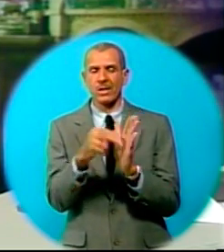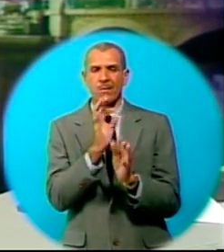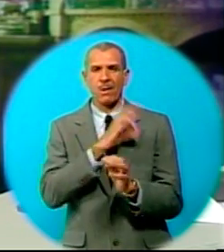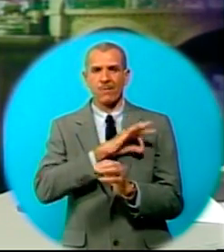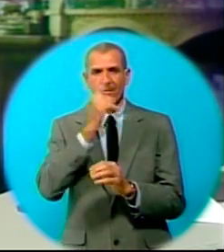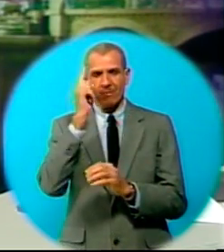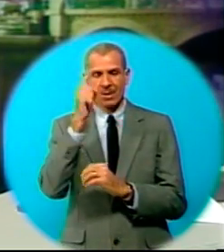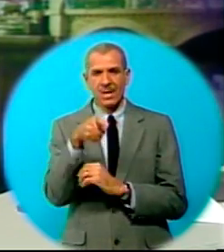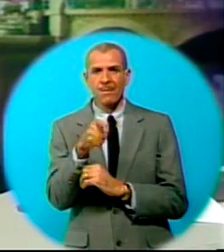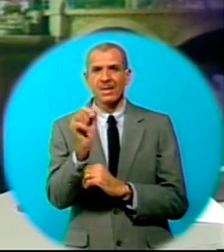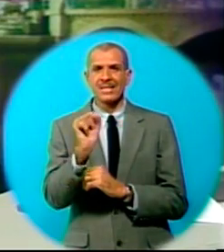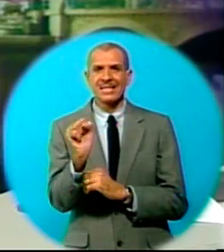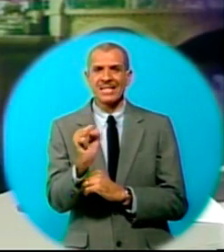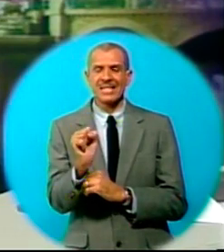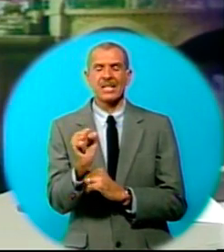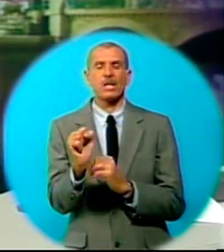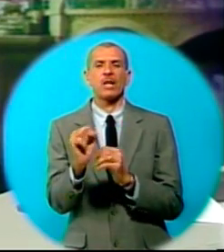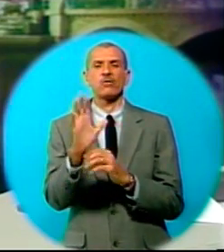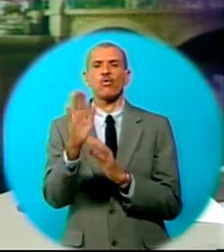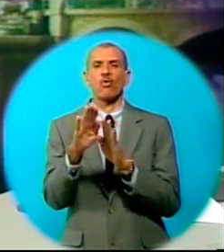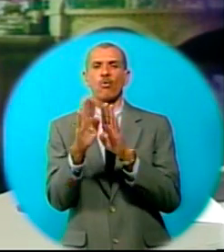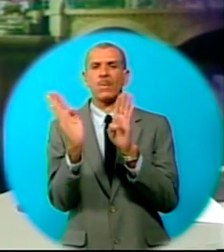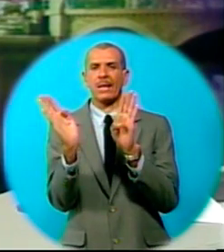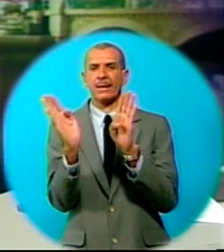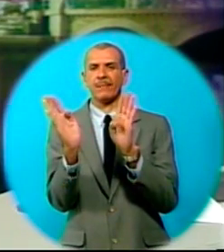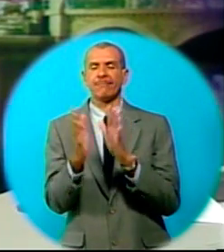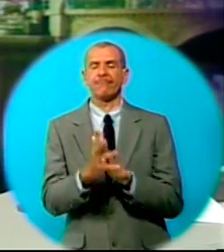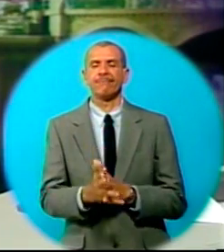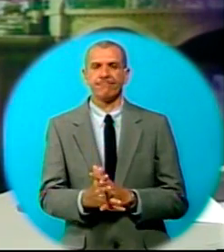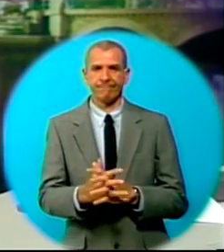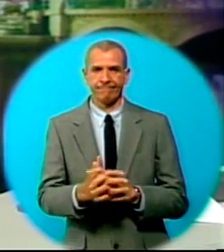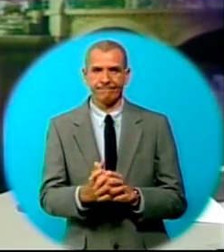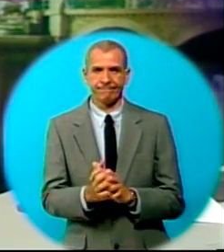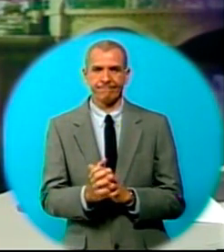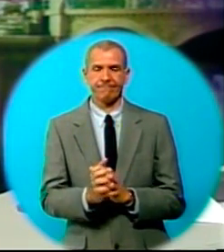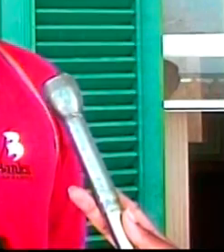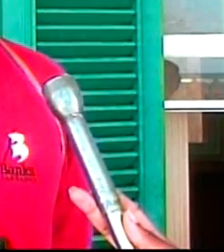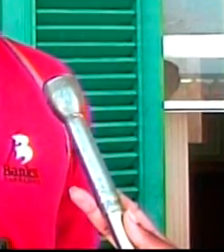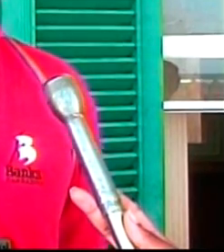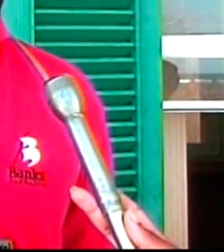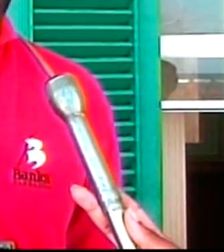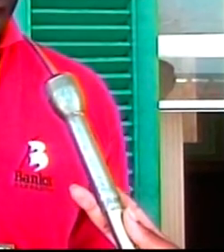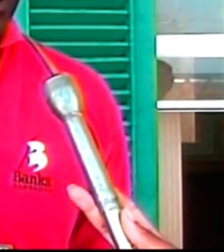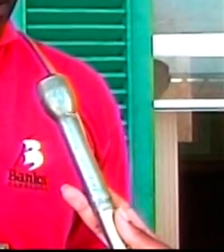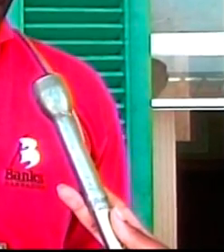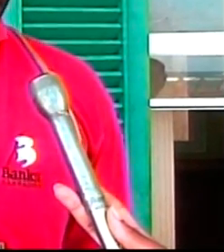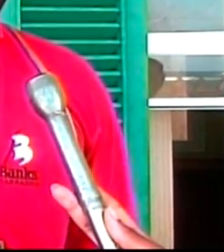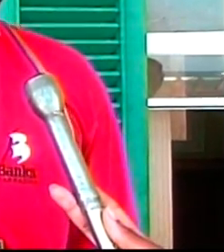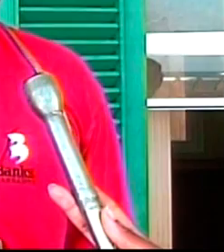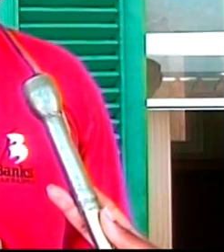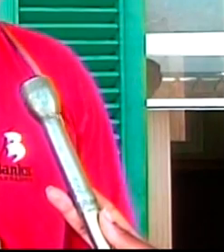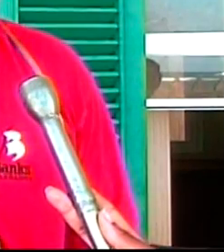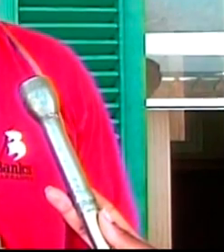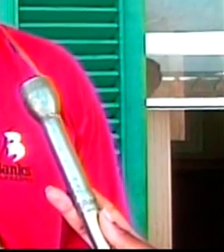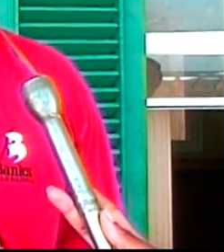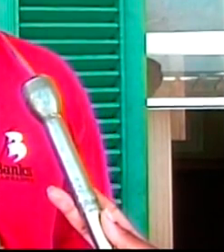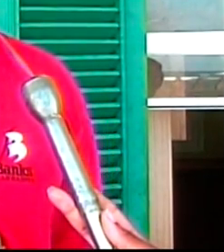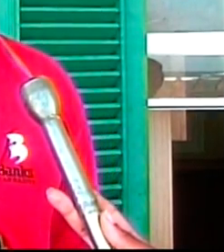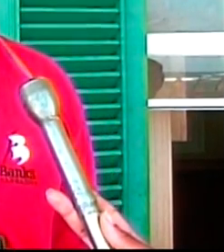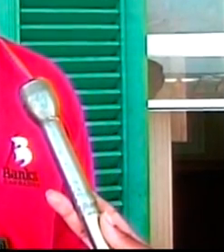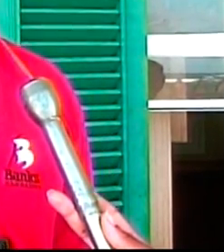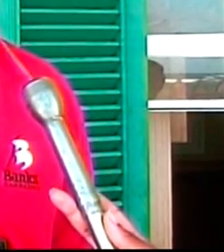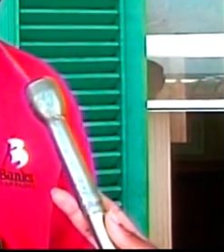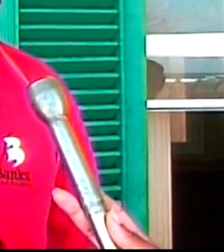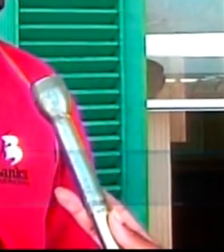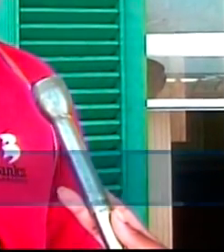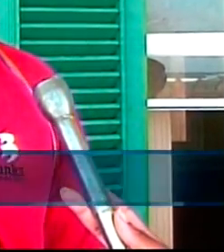livelihood, spearfishing. The most they're really worth harvesting. What little was there, they done take already.